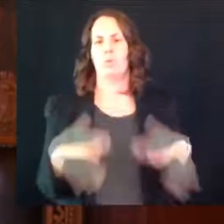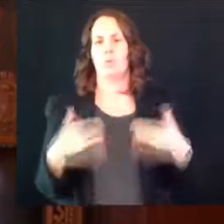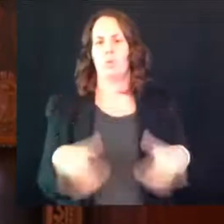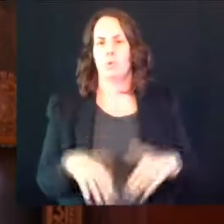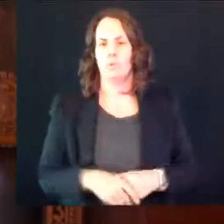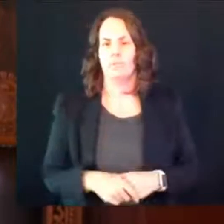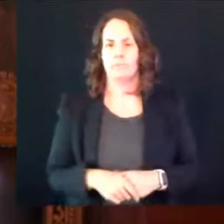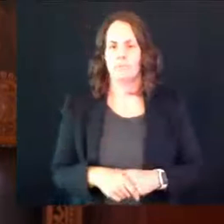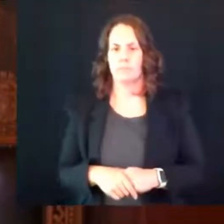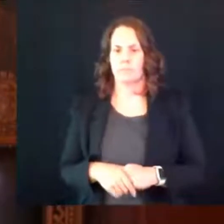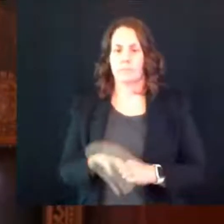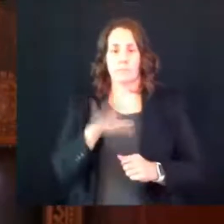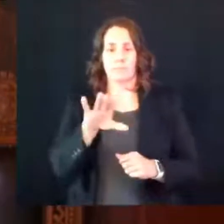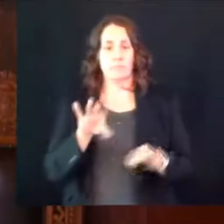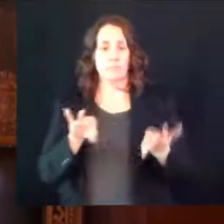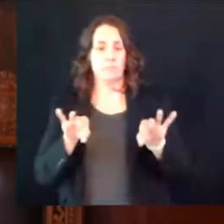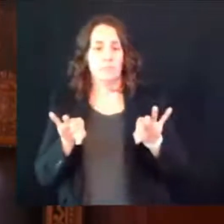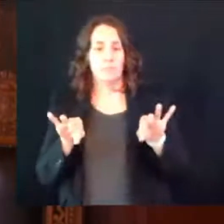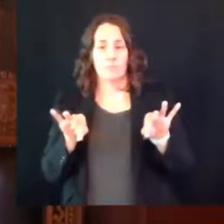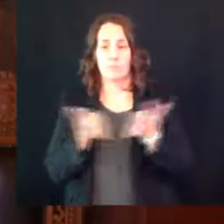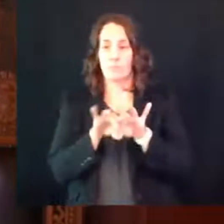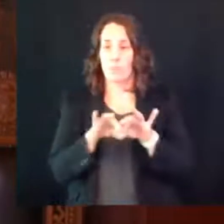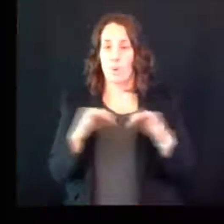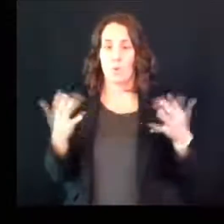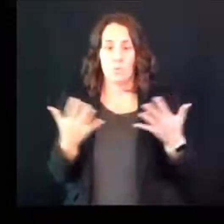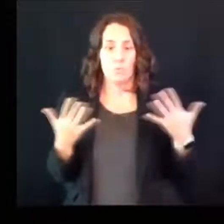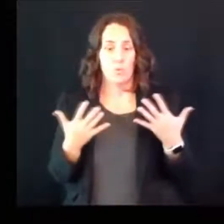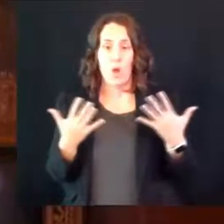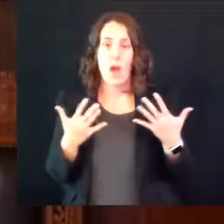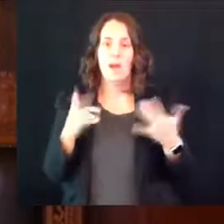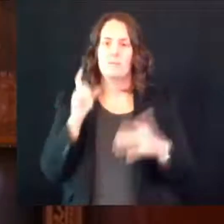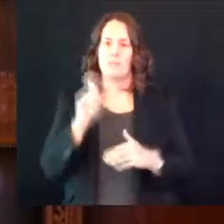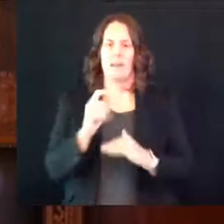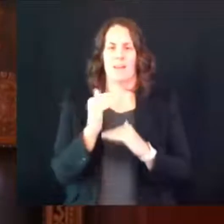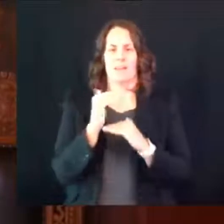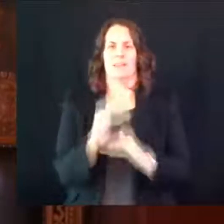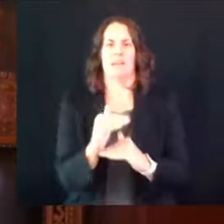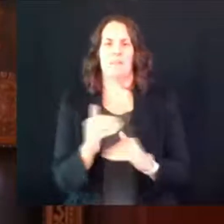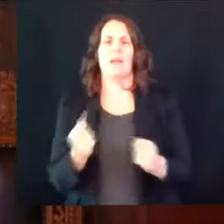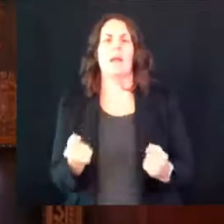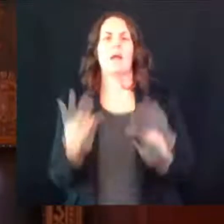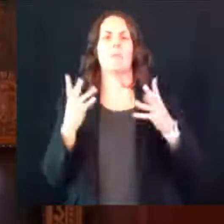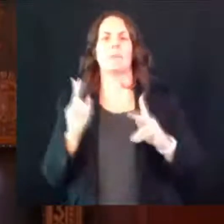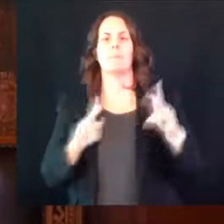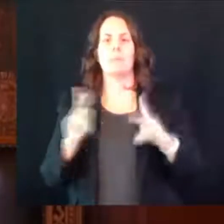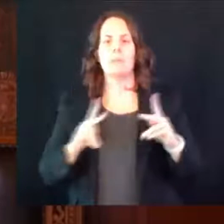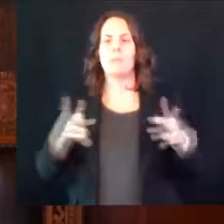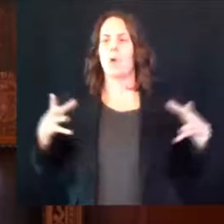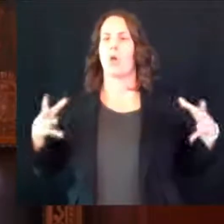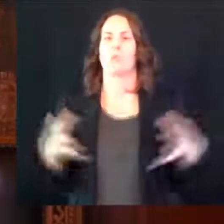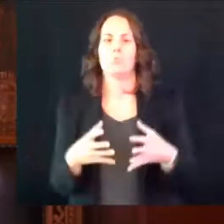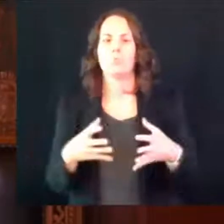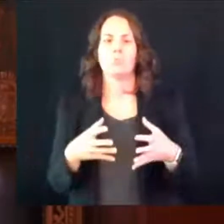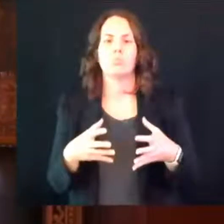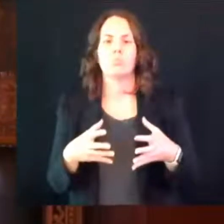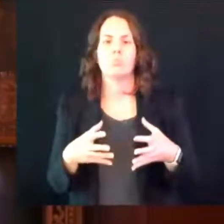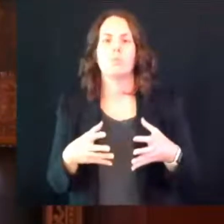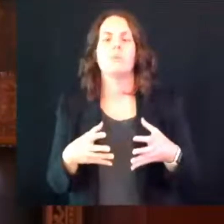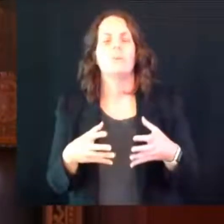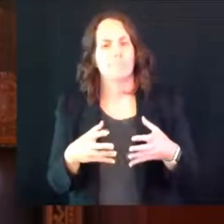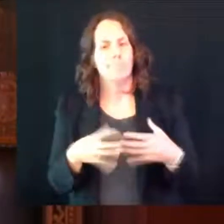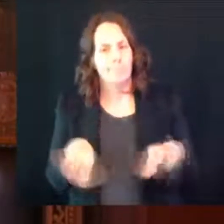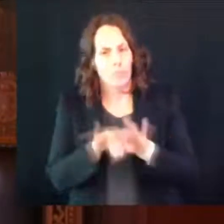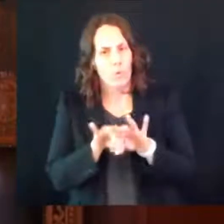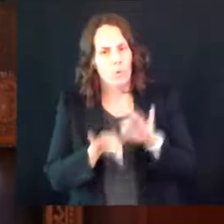density or the number of people in an enclosed space. So this naturally follows from that principle of infection control for respiratory viruses.